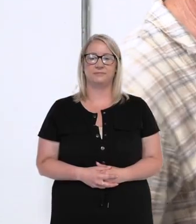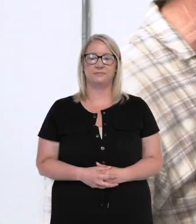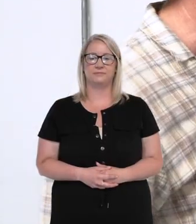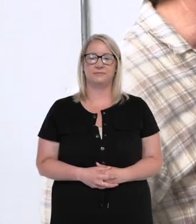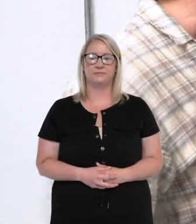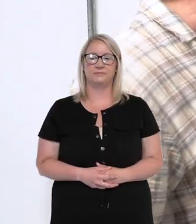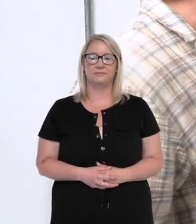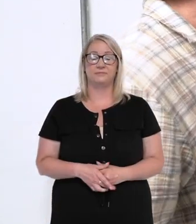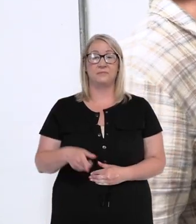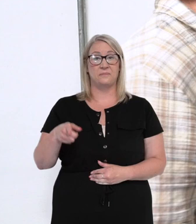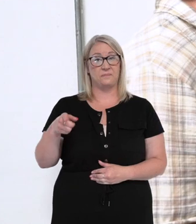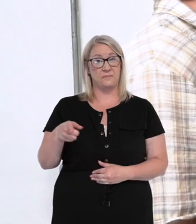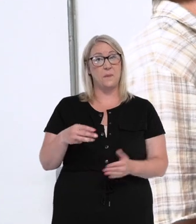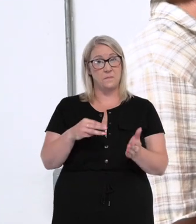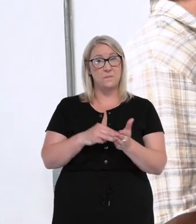Michael's managed